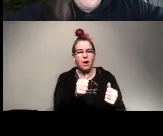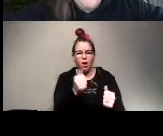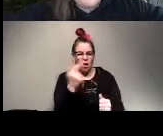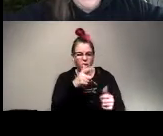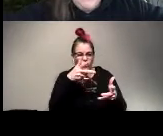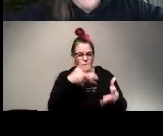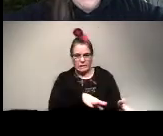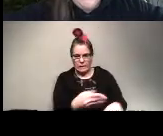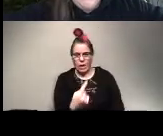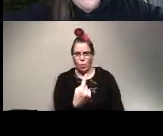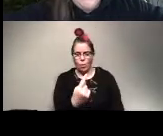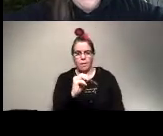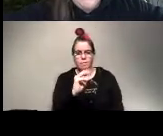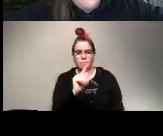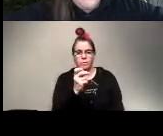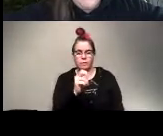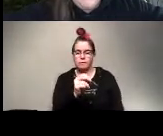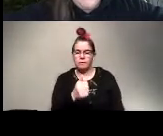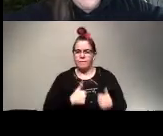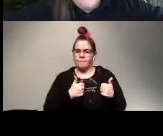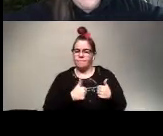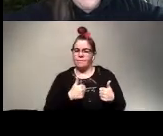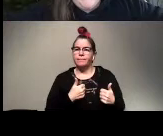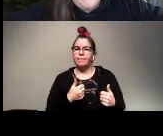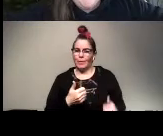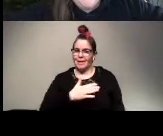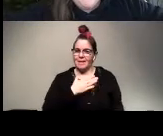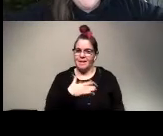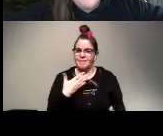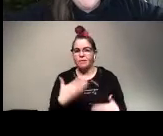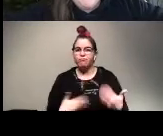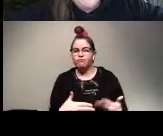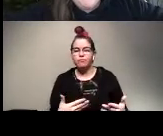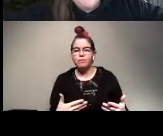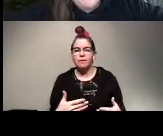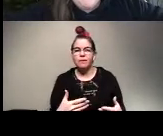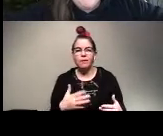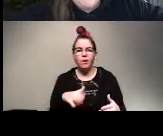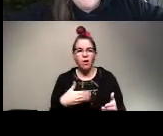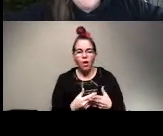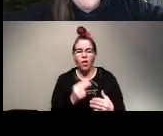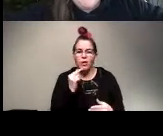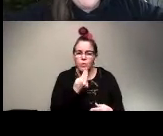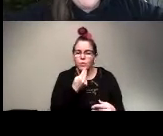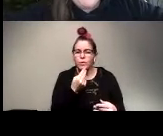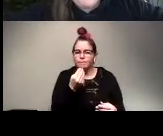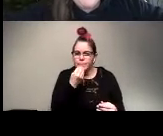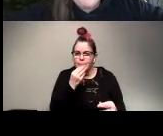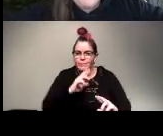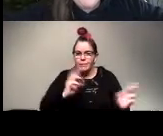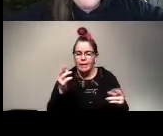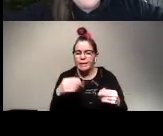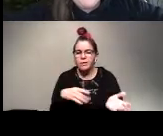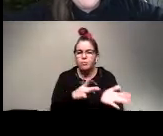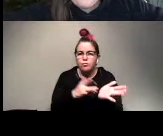killed. And now that mutant's really, really happy because it has all these nutrients around and all of